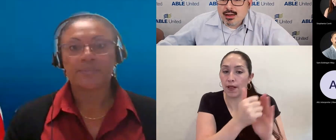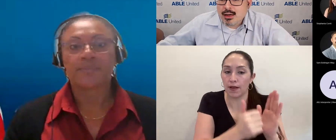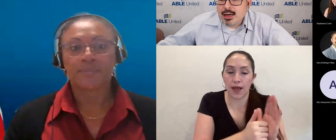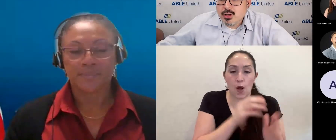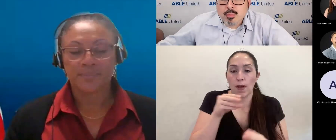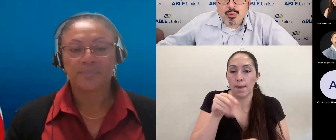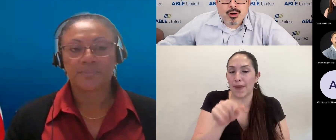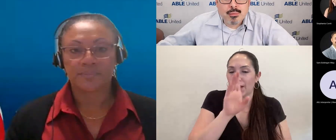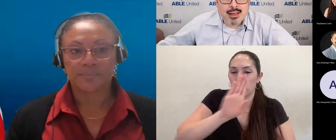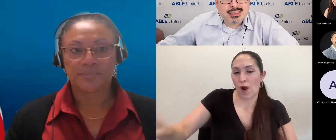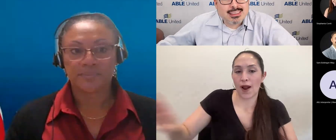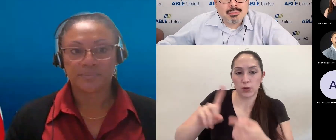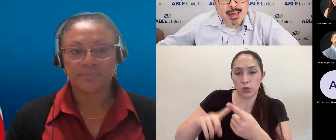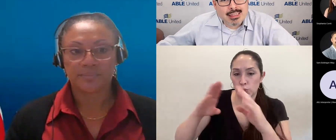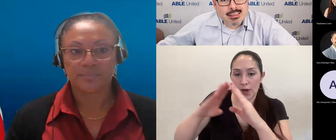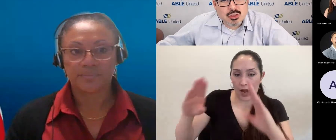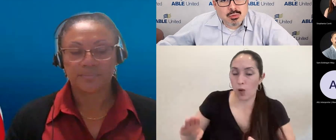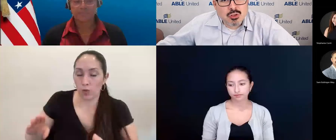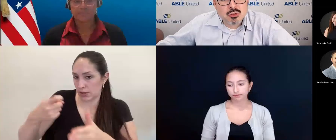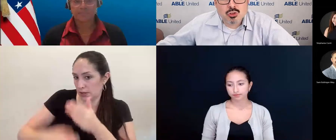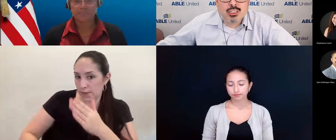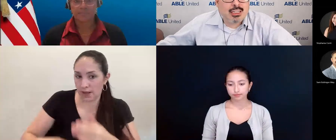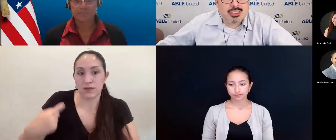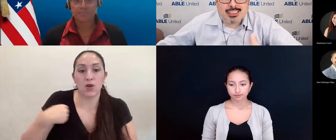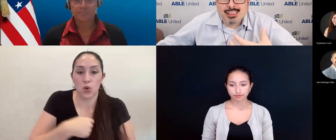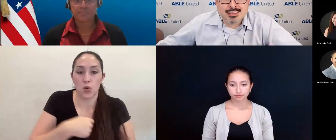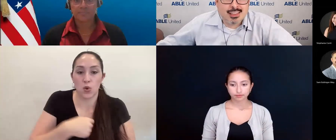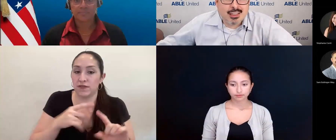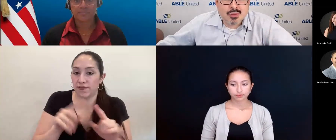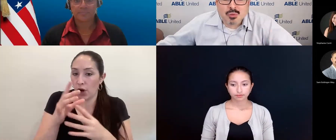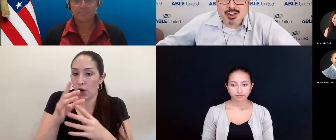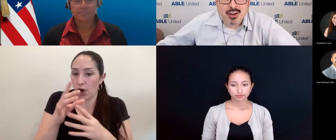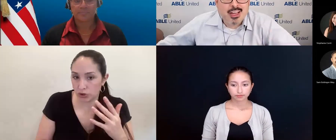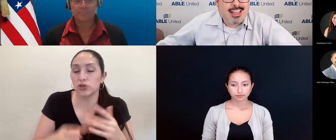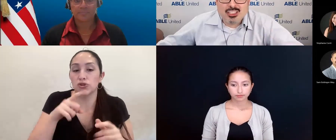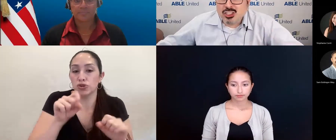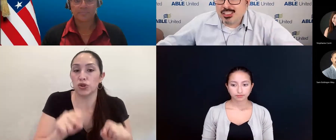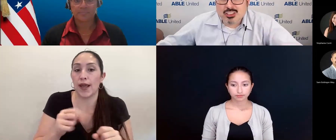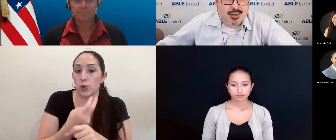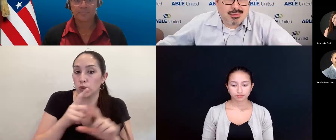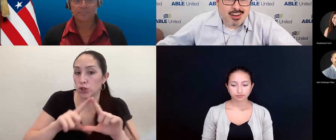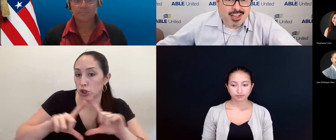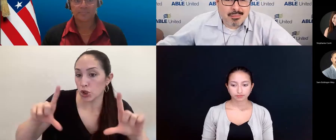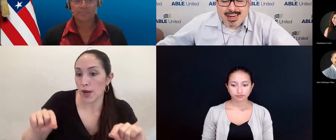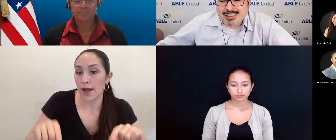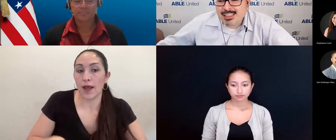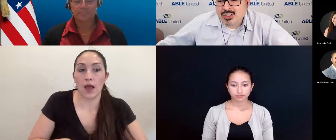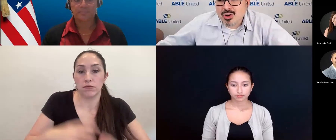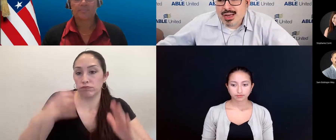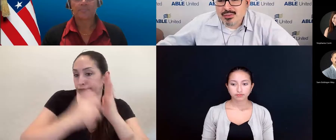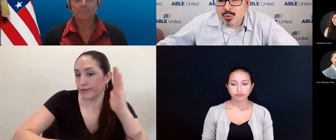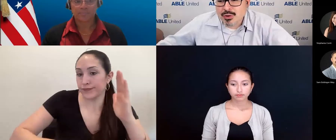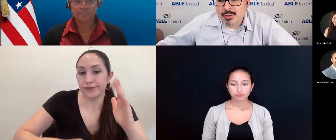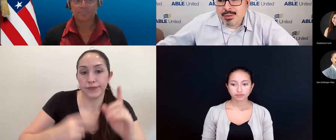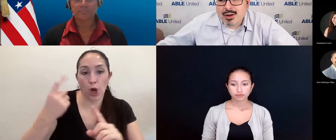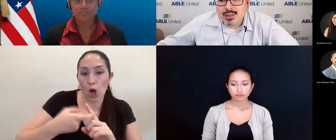check. I know our program has systematic distribution, so you can actually get that set up to where the check just comes out automatically and you